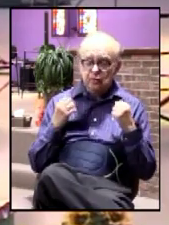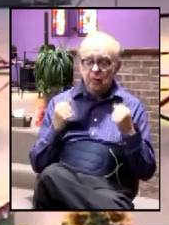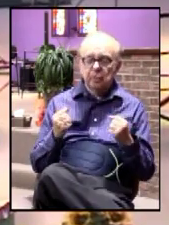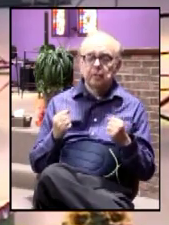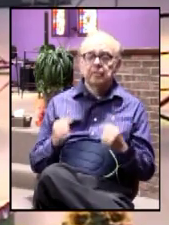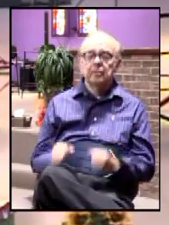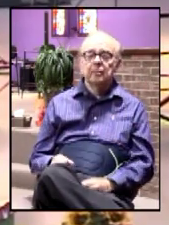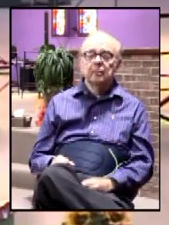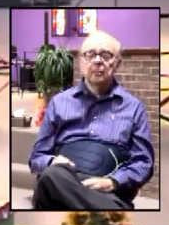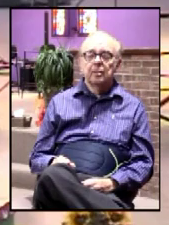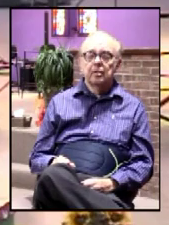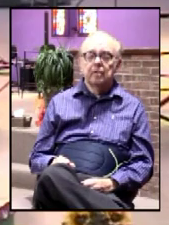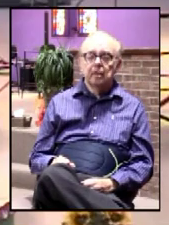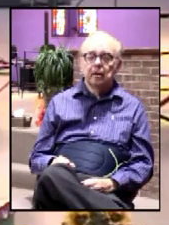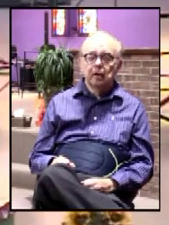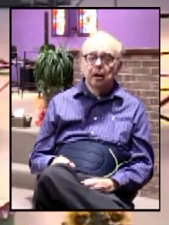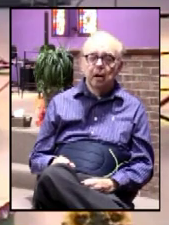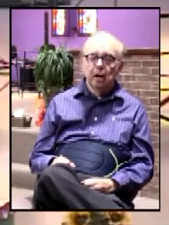stronger.